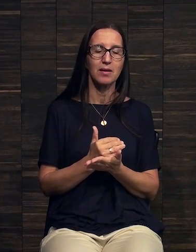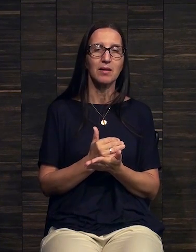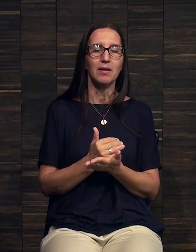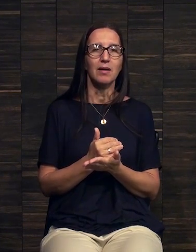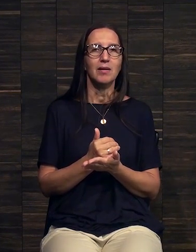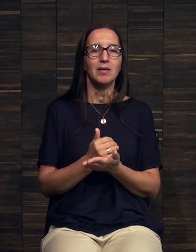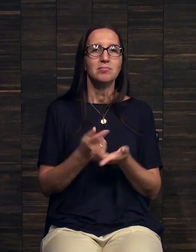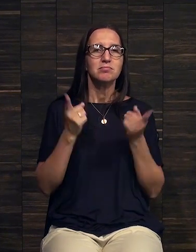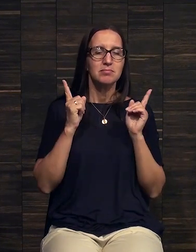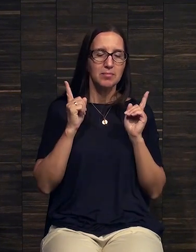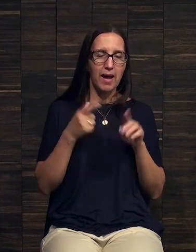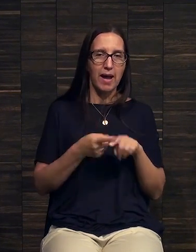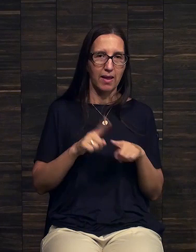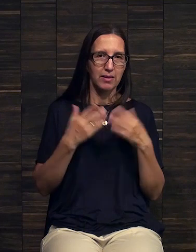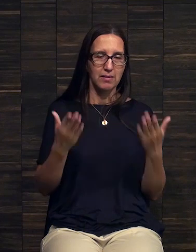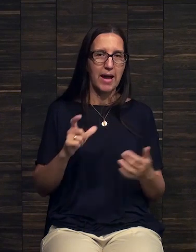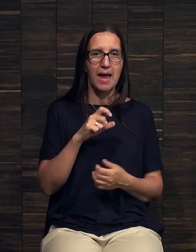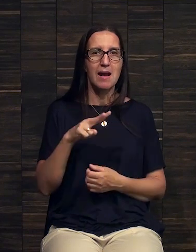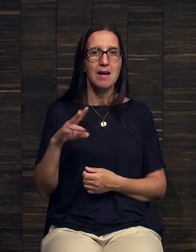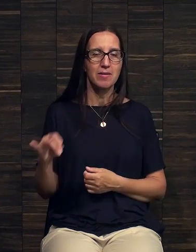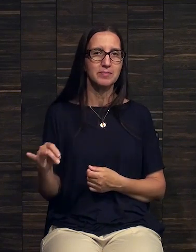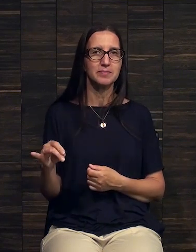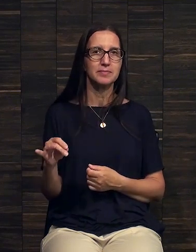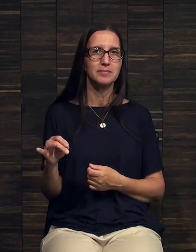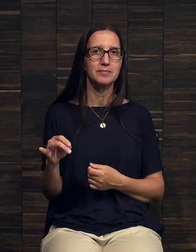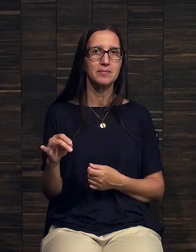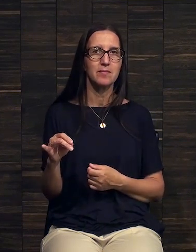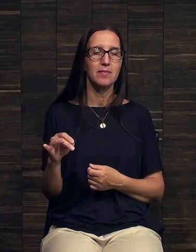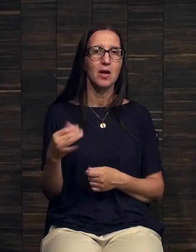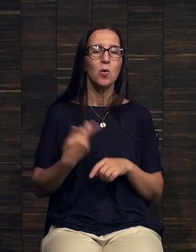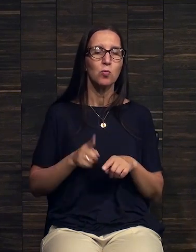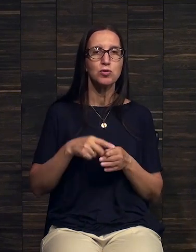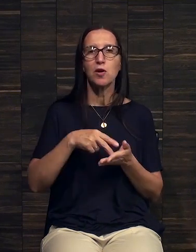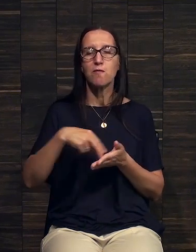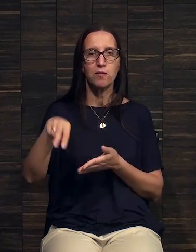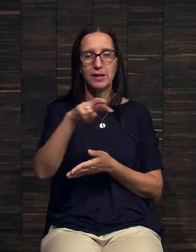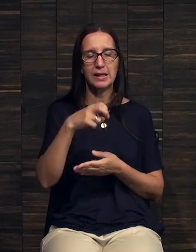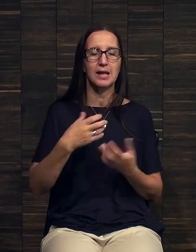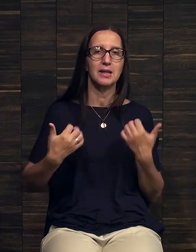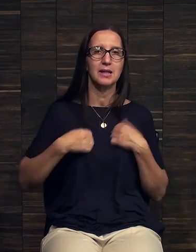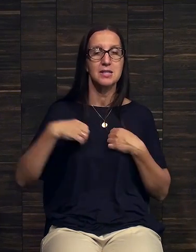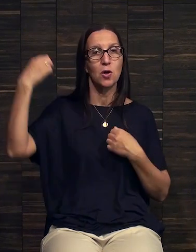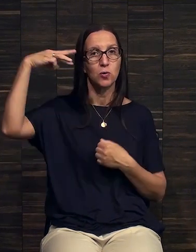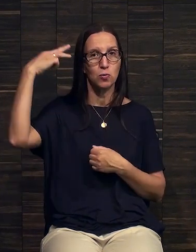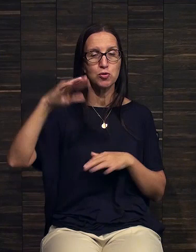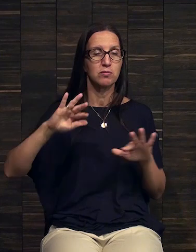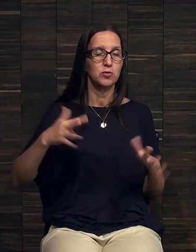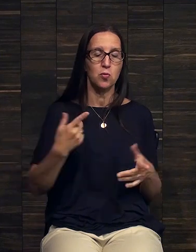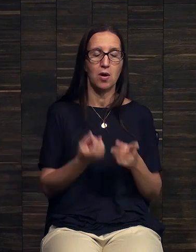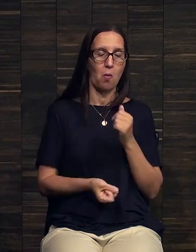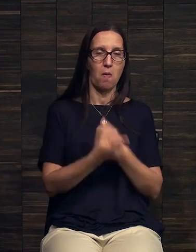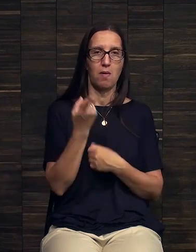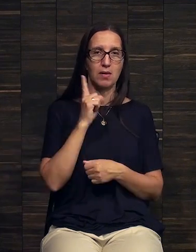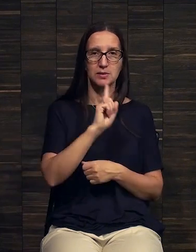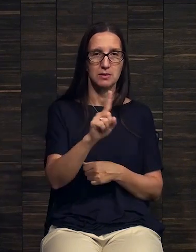happen, and the author of the comics, and once she